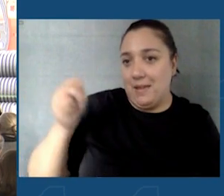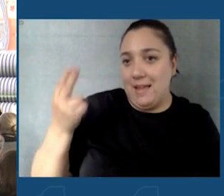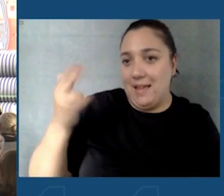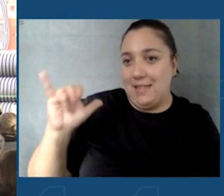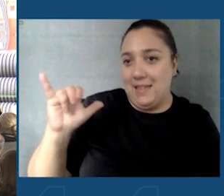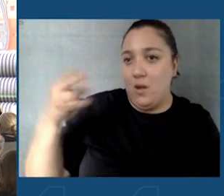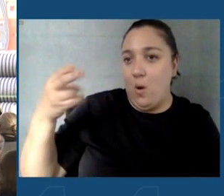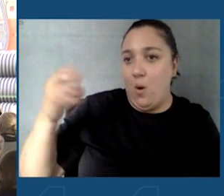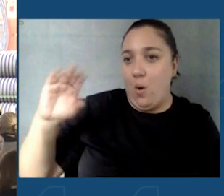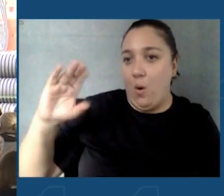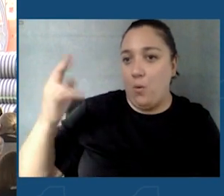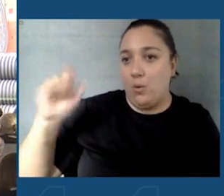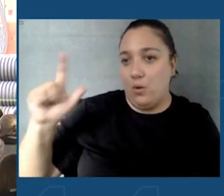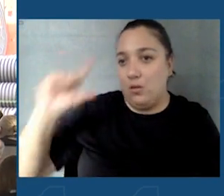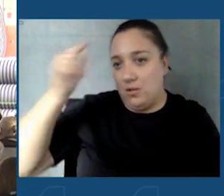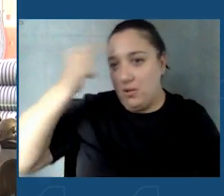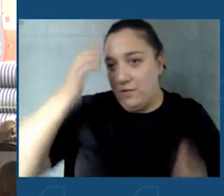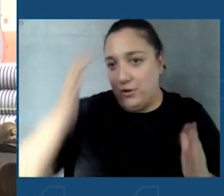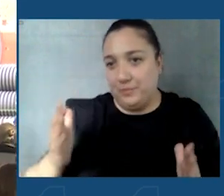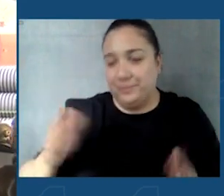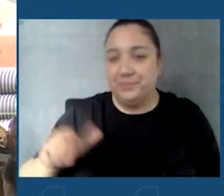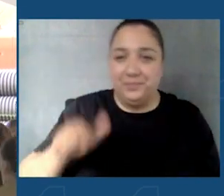Governor Kathy Hochul.